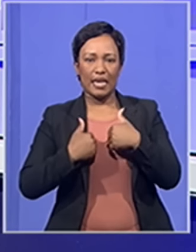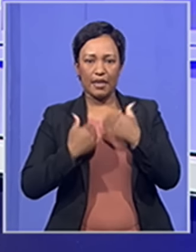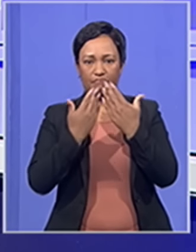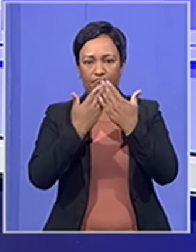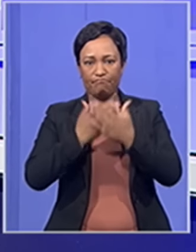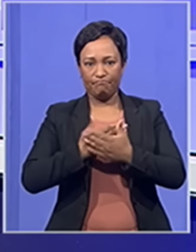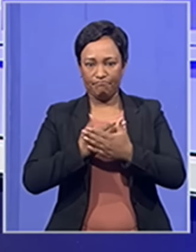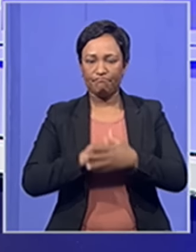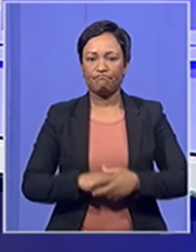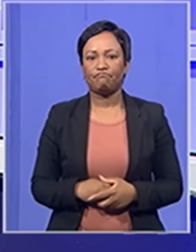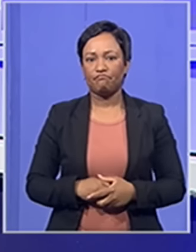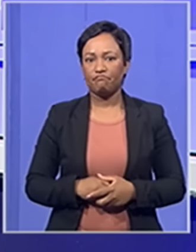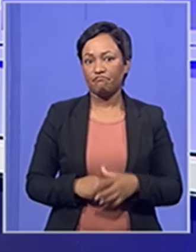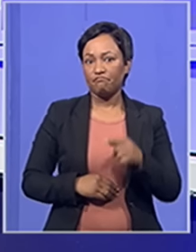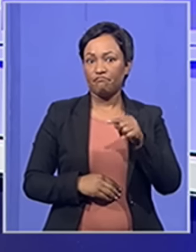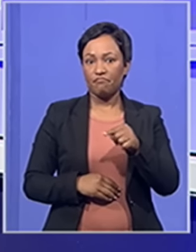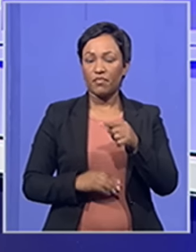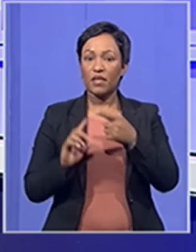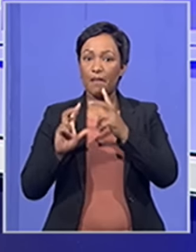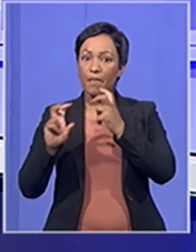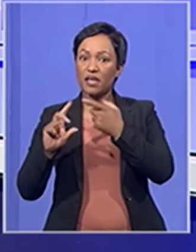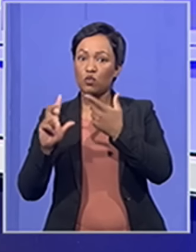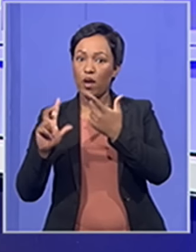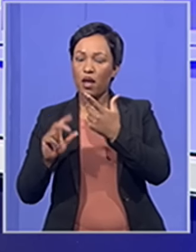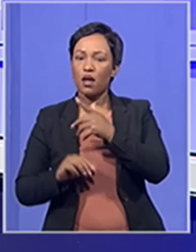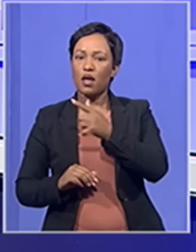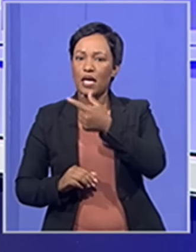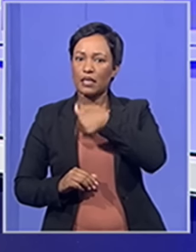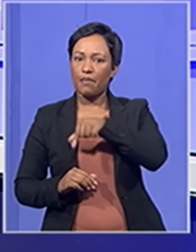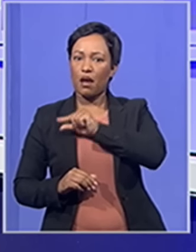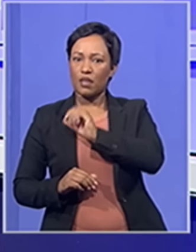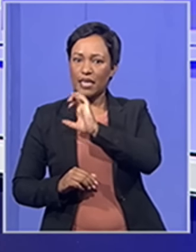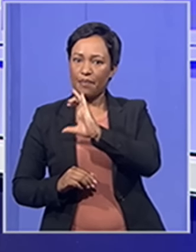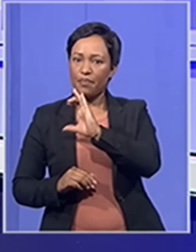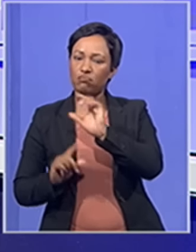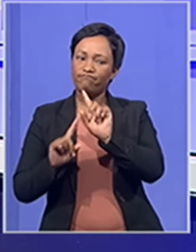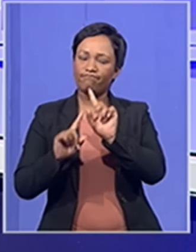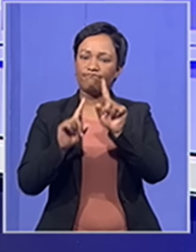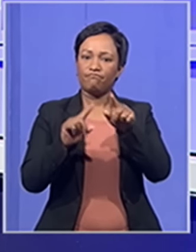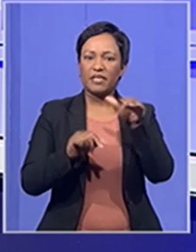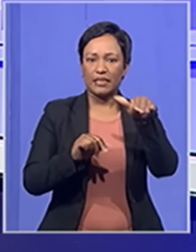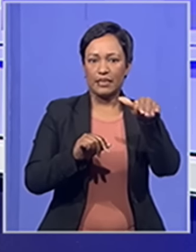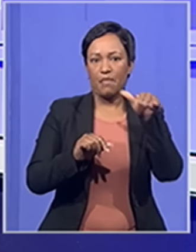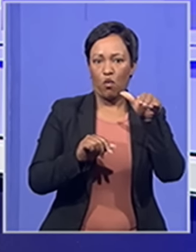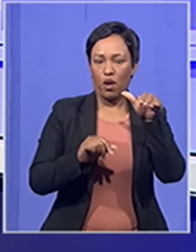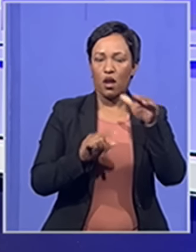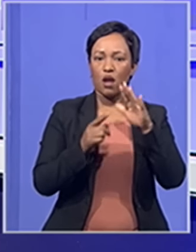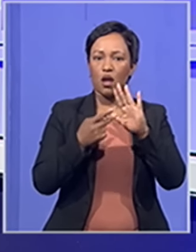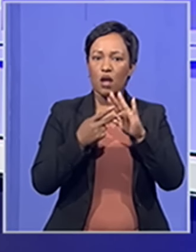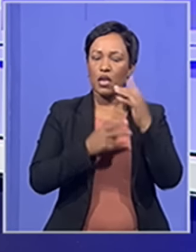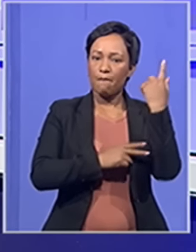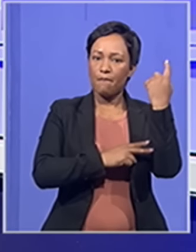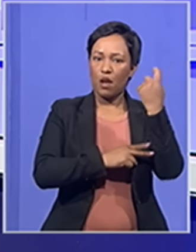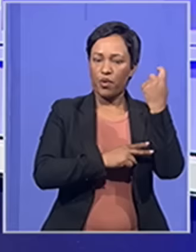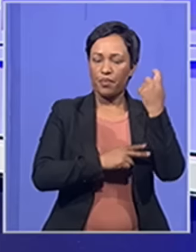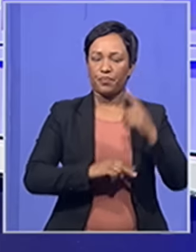thapama. Bese e ne tswa ka kwa Gqeberha kwa porofenseng ya Eastern Cape go leba kwa Zimbabwe le Malawi.